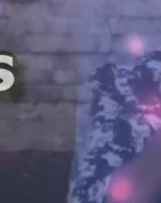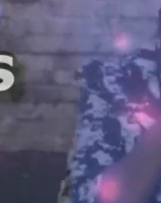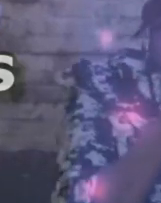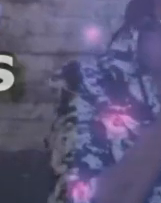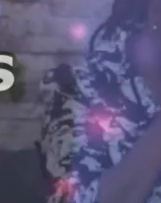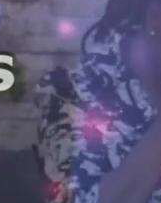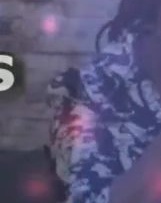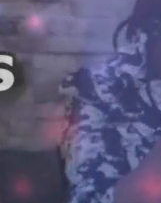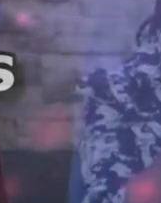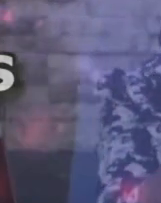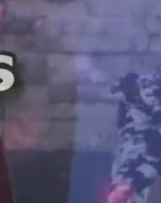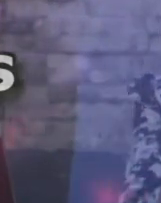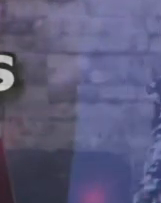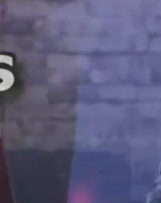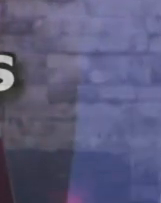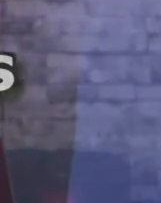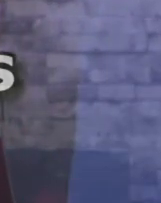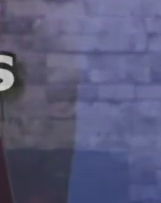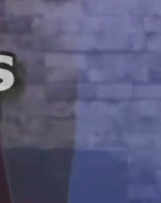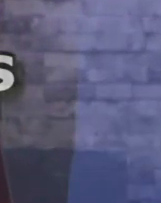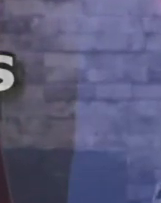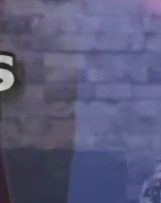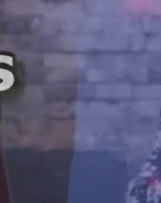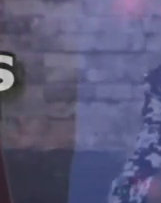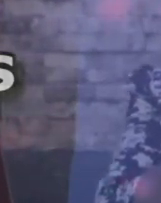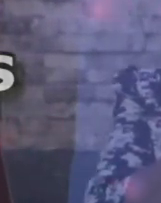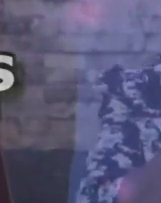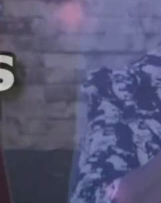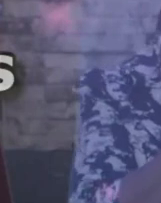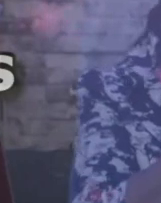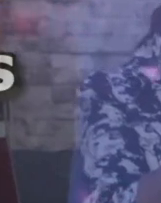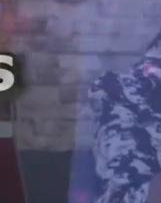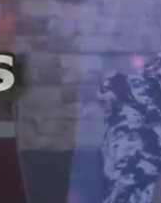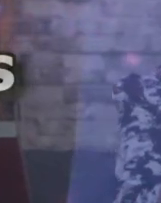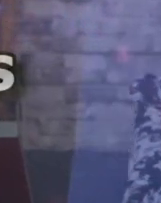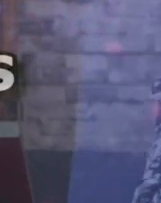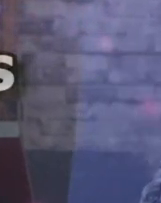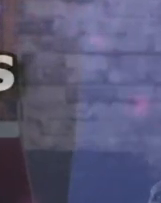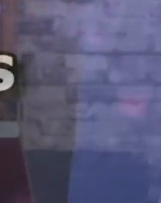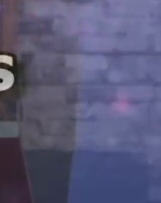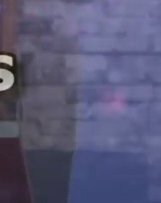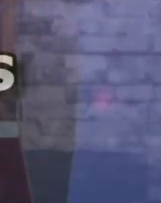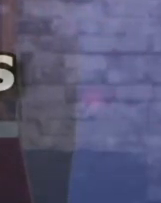all about you, God. It's all about you.